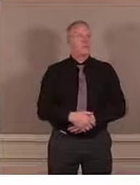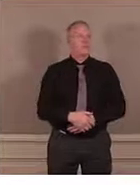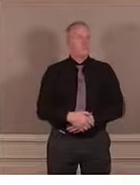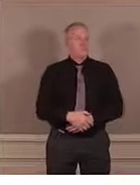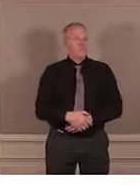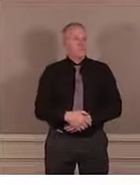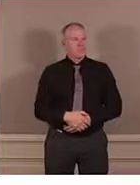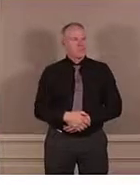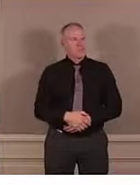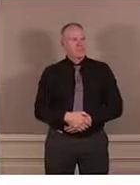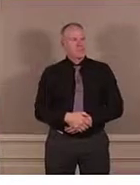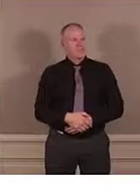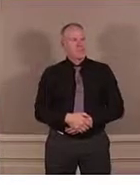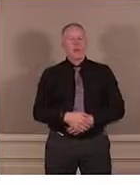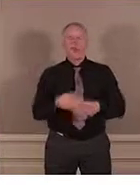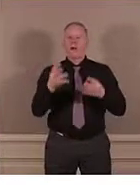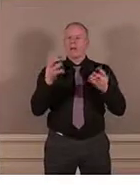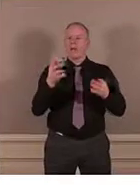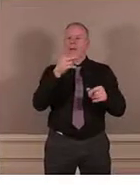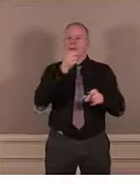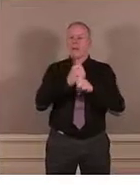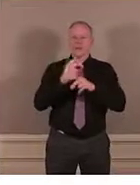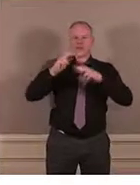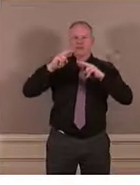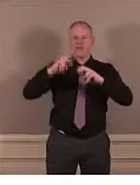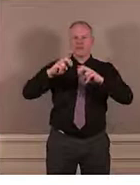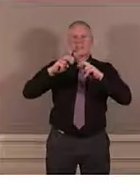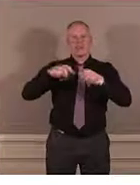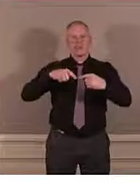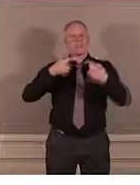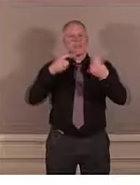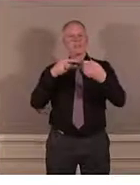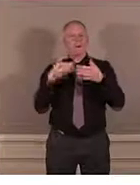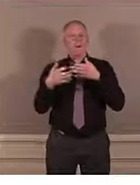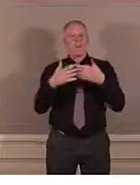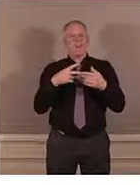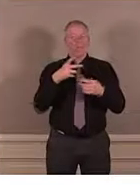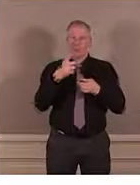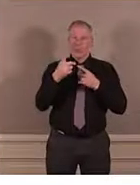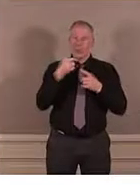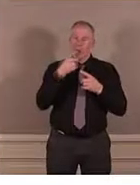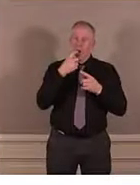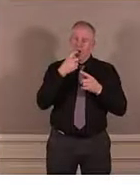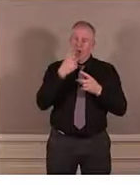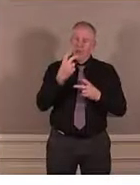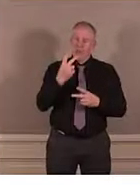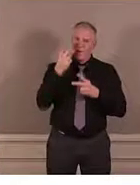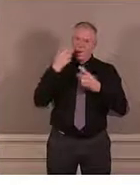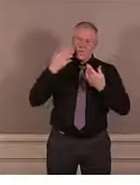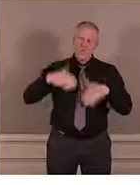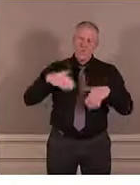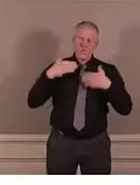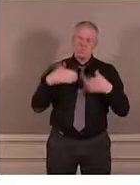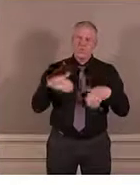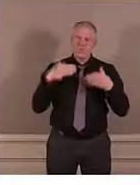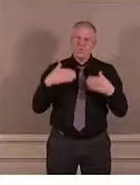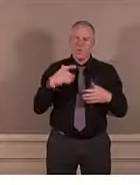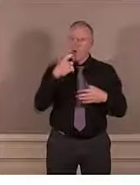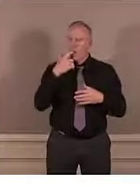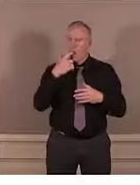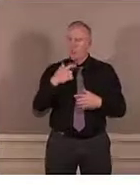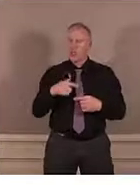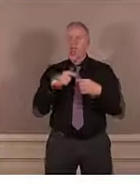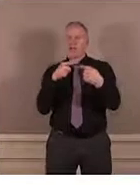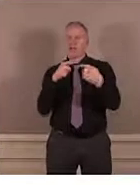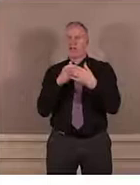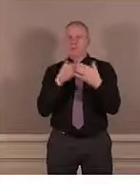So I just wanted to say a tiny little bit about the research challenges. So undertaking a review of this nature, as you can imagine, is quite